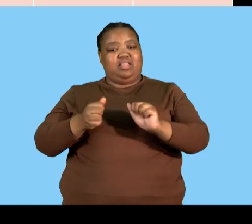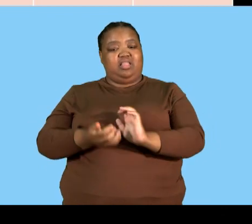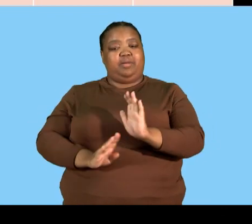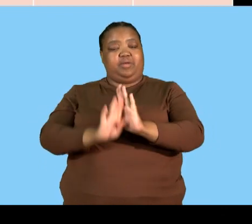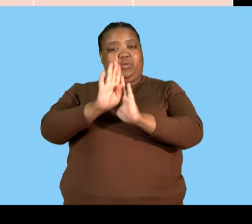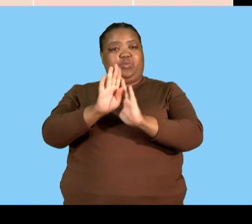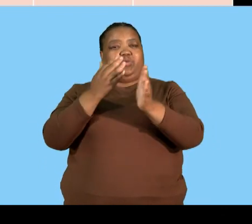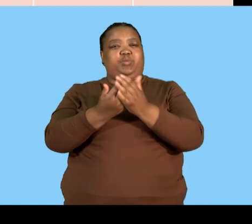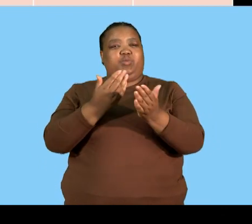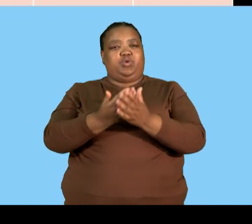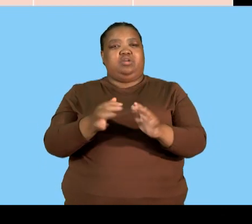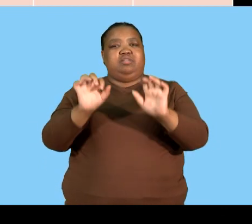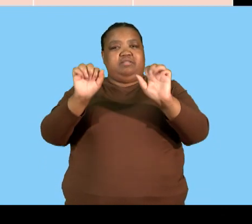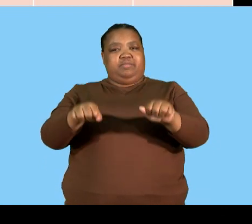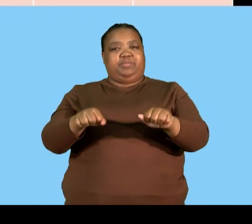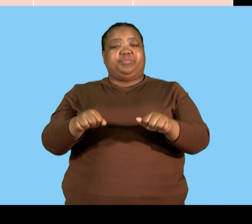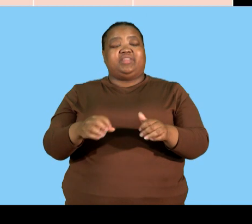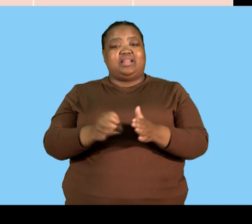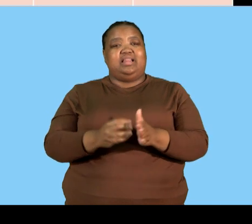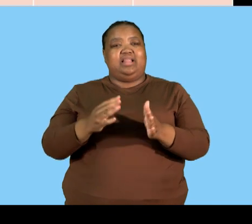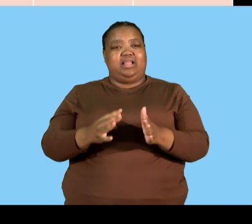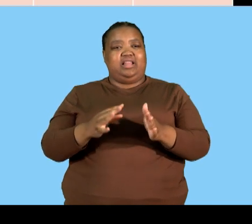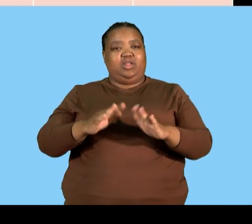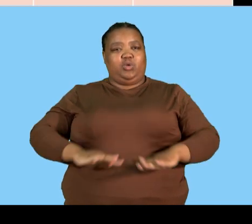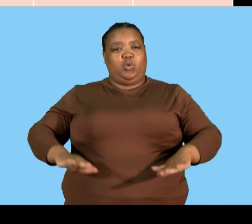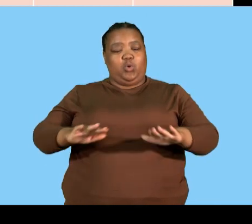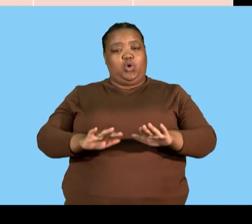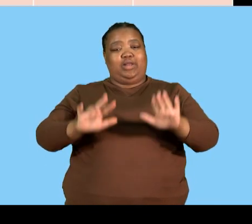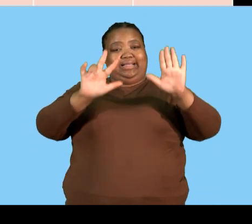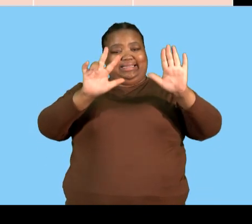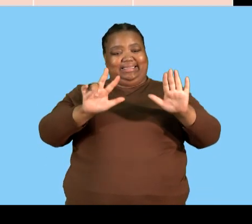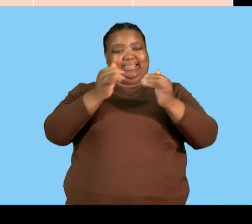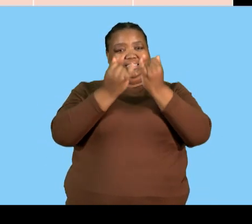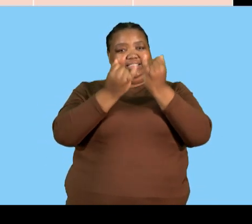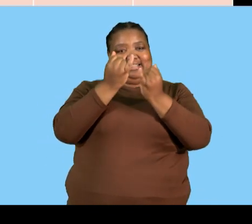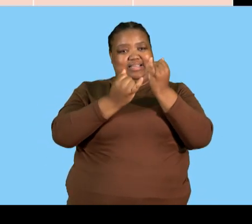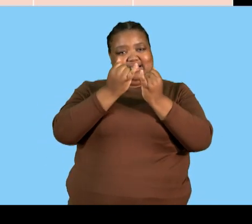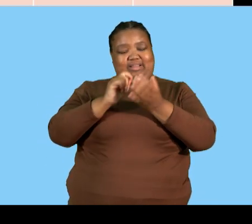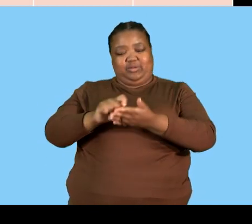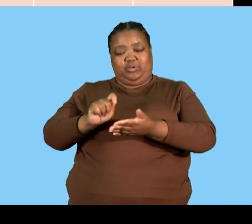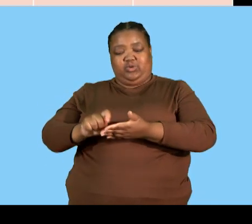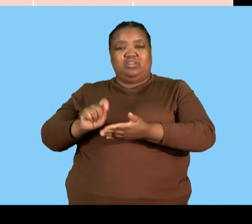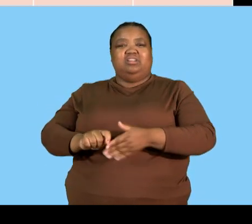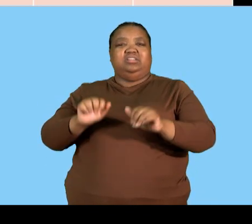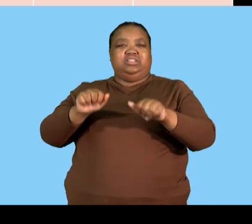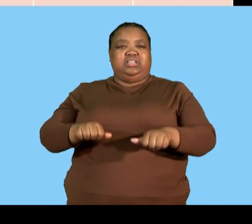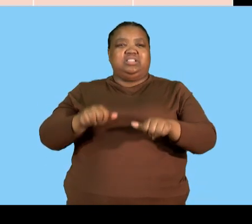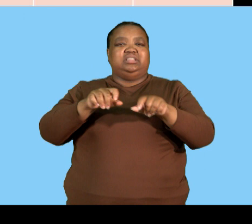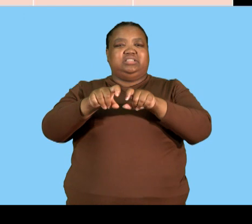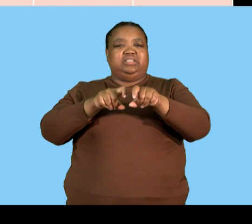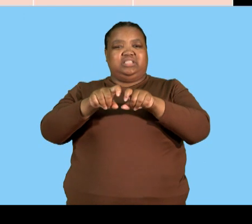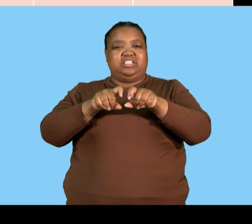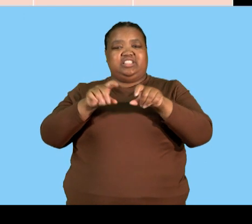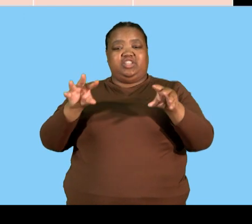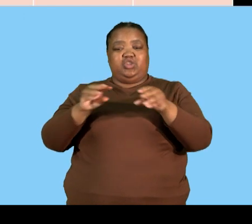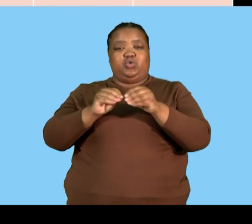8 tests. Each test is out of 50, and those who got an average of 82%